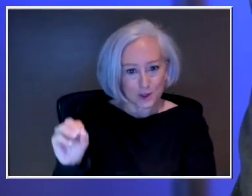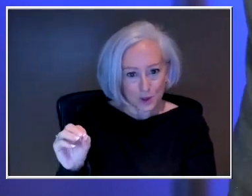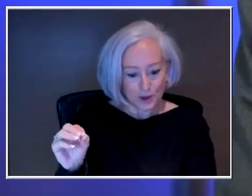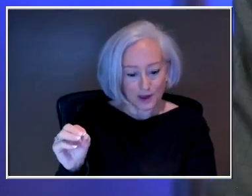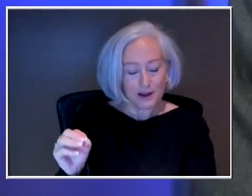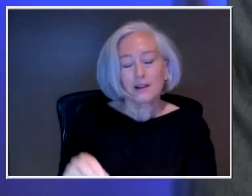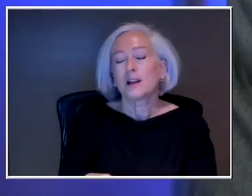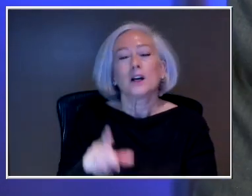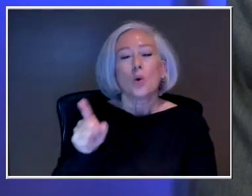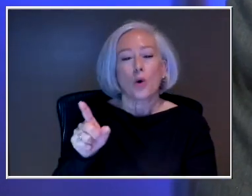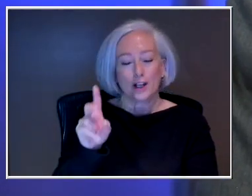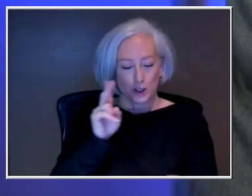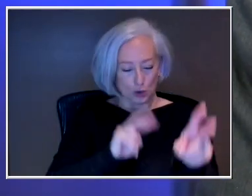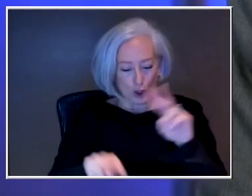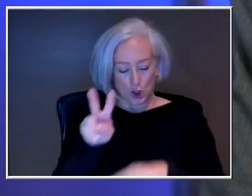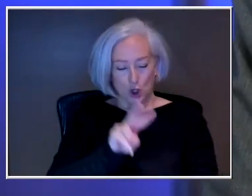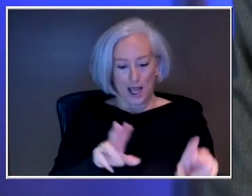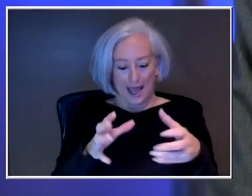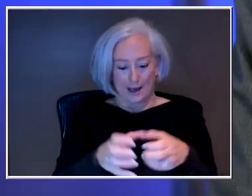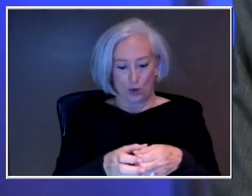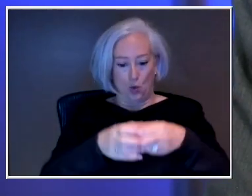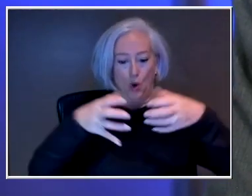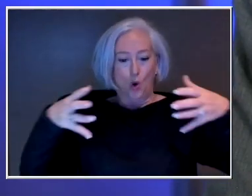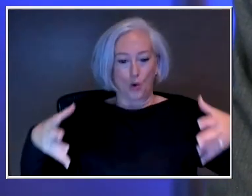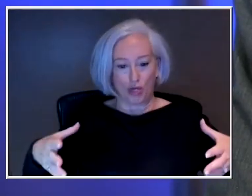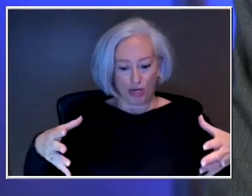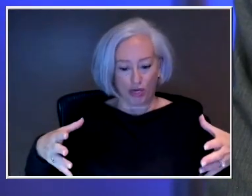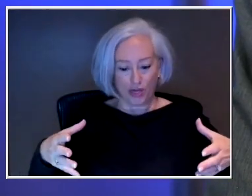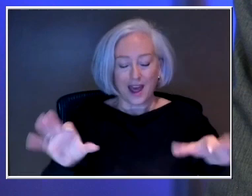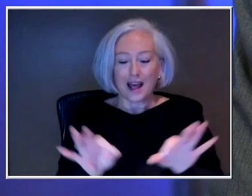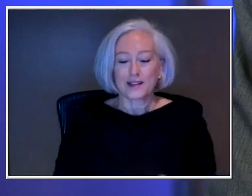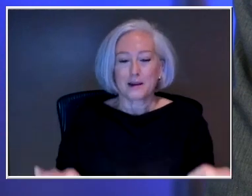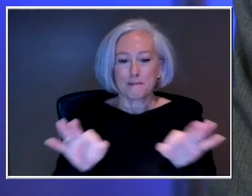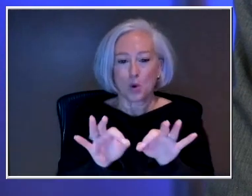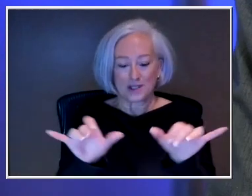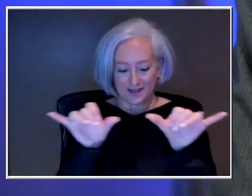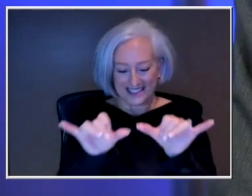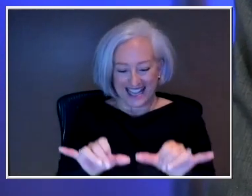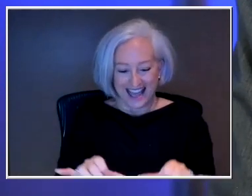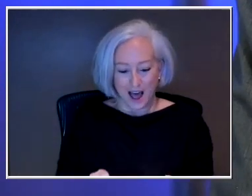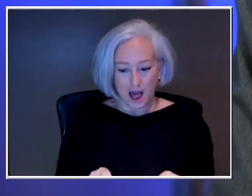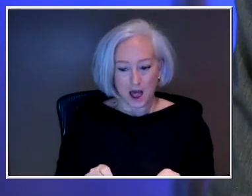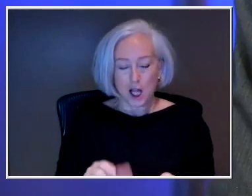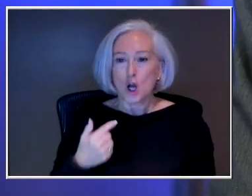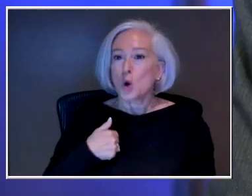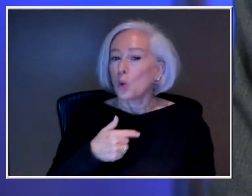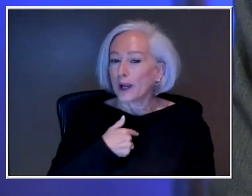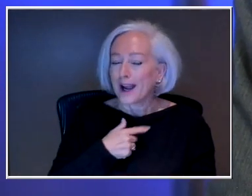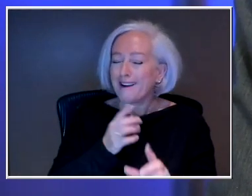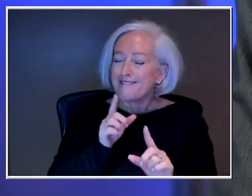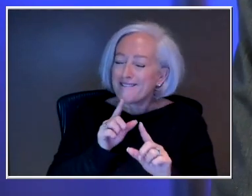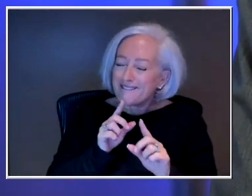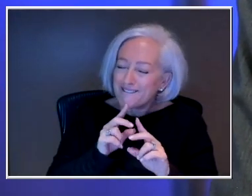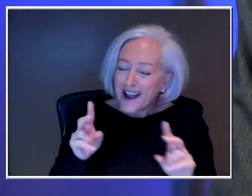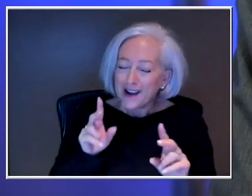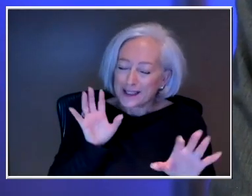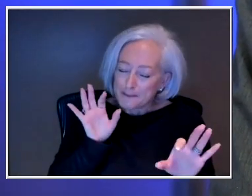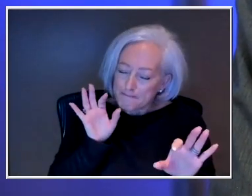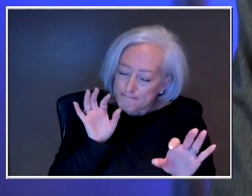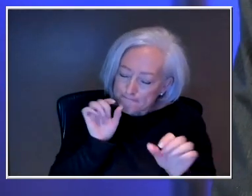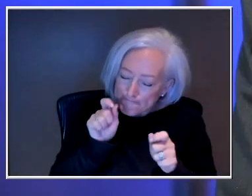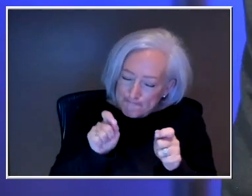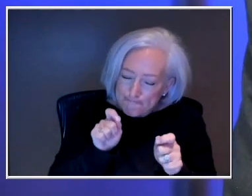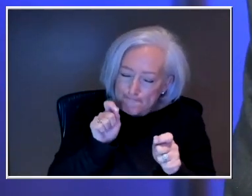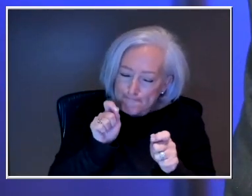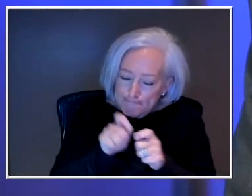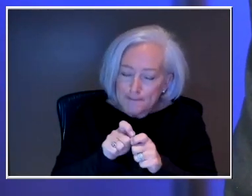about what Tammy talked about, the importance of scale, we're also very selective in our growth. So the first thing we look at is cultural